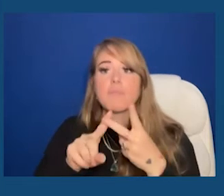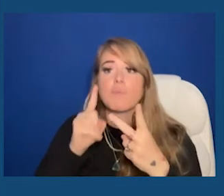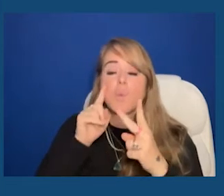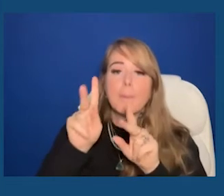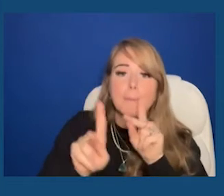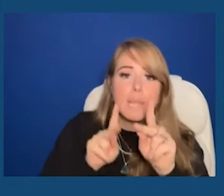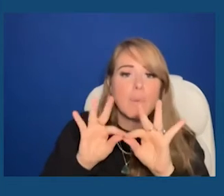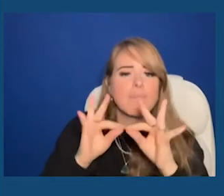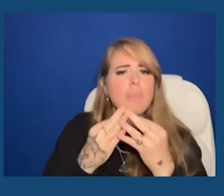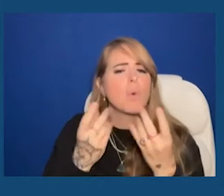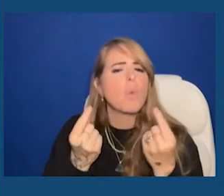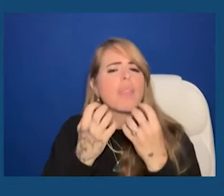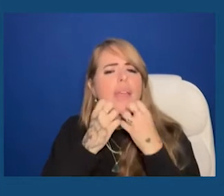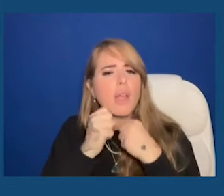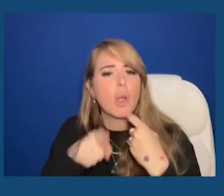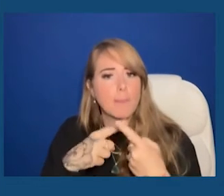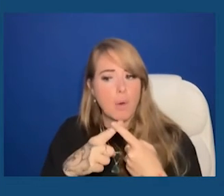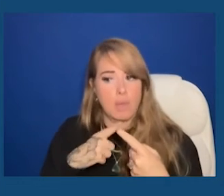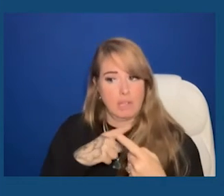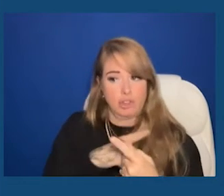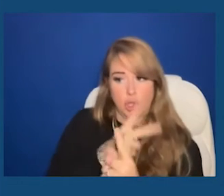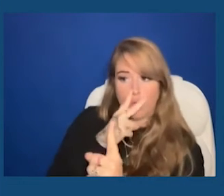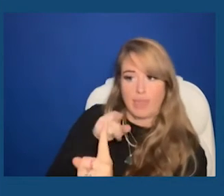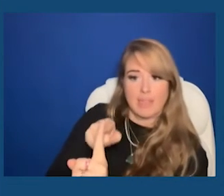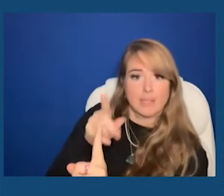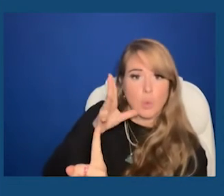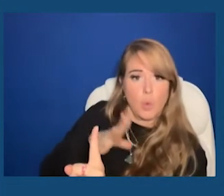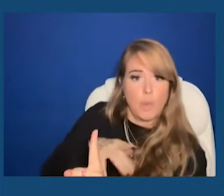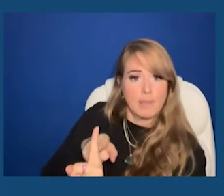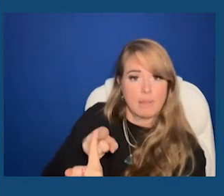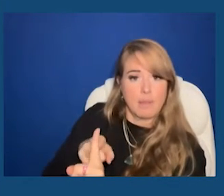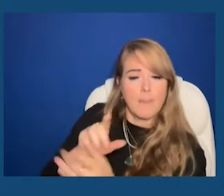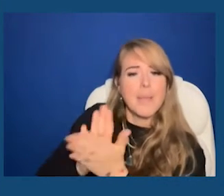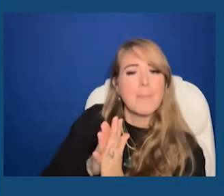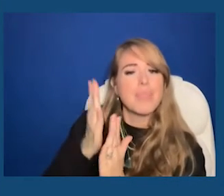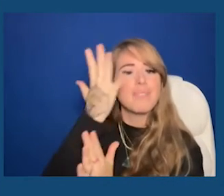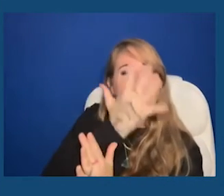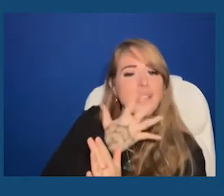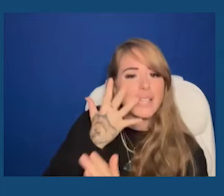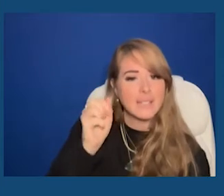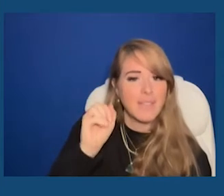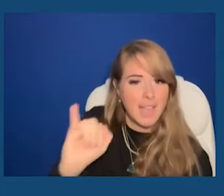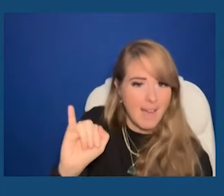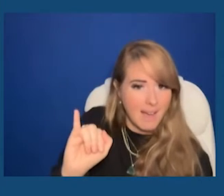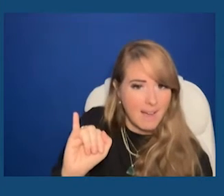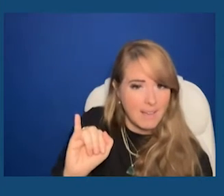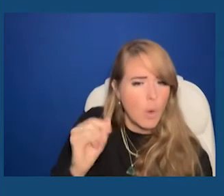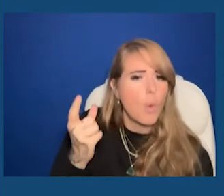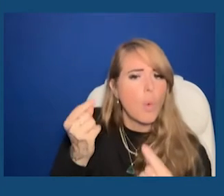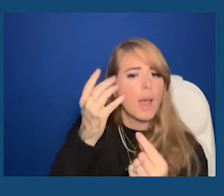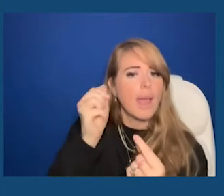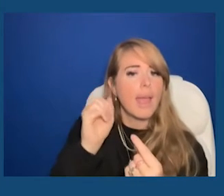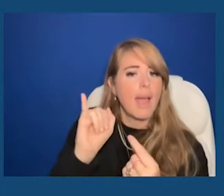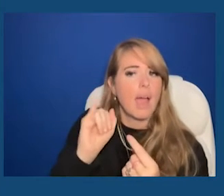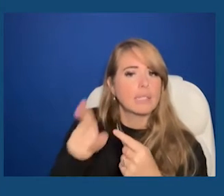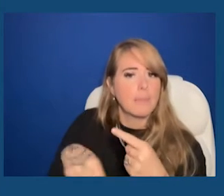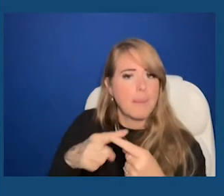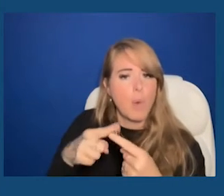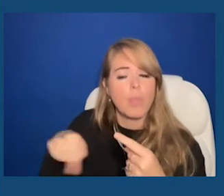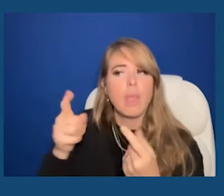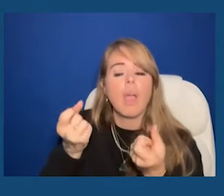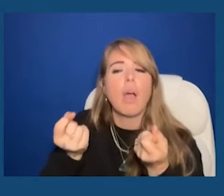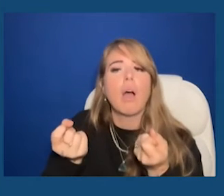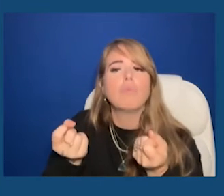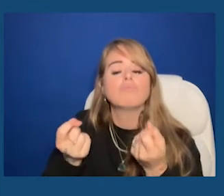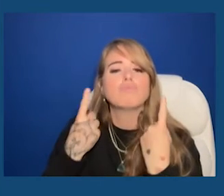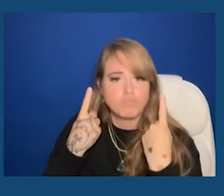the legislators saw this woman as the face of what AI is all about, they understood immediately and